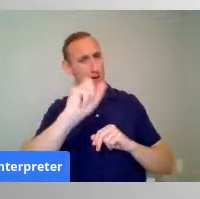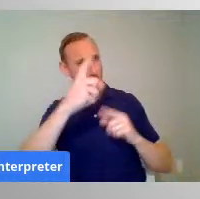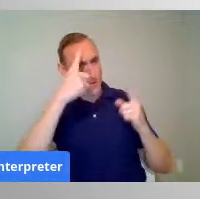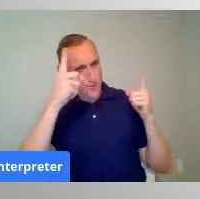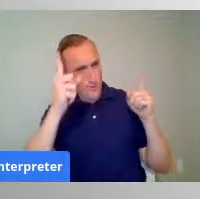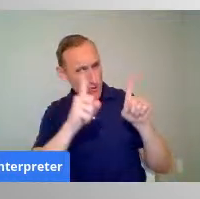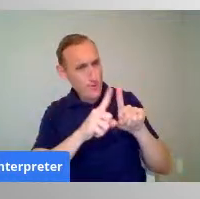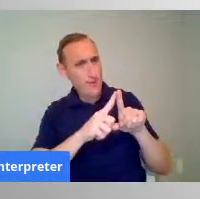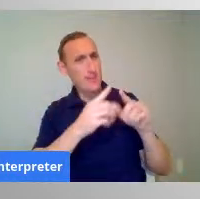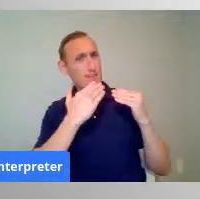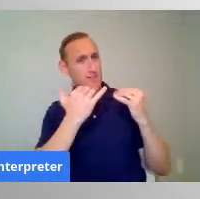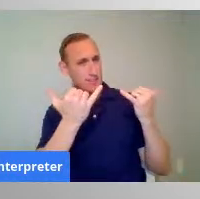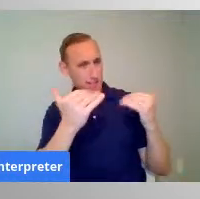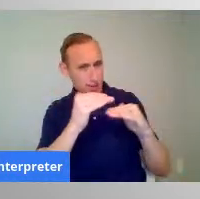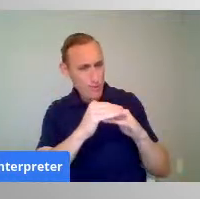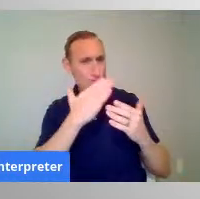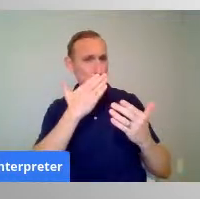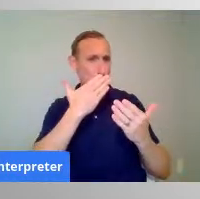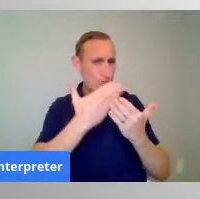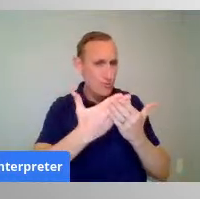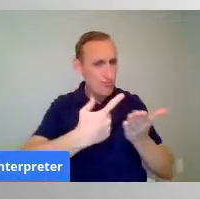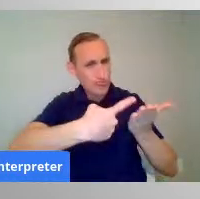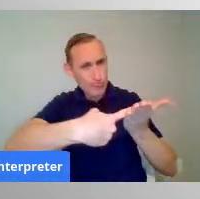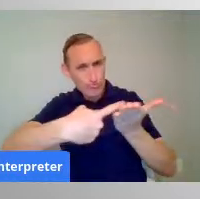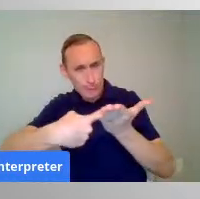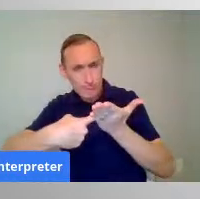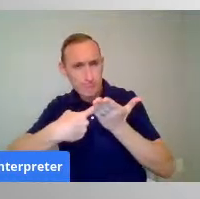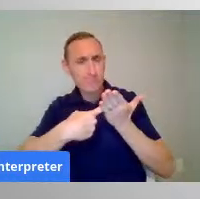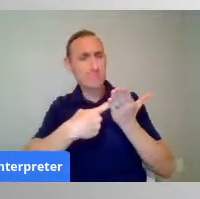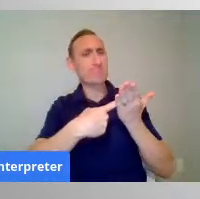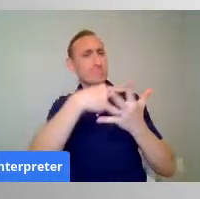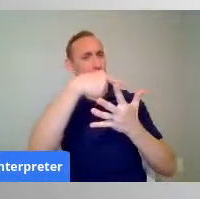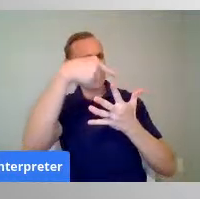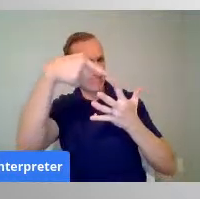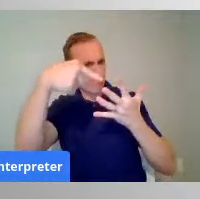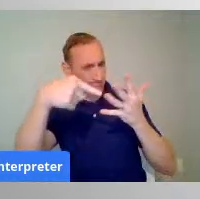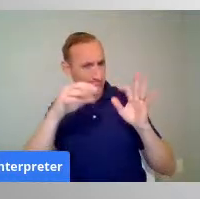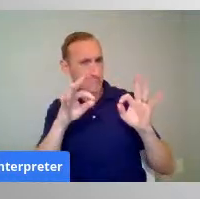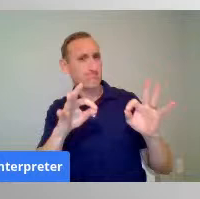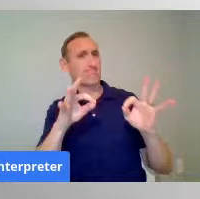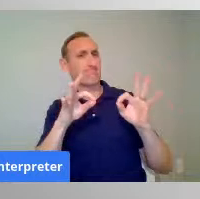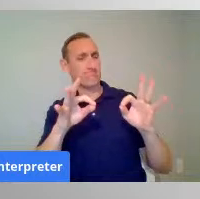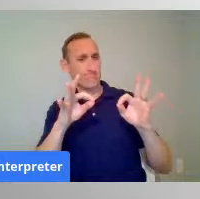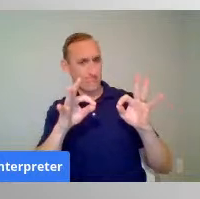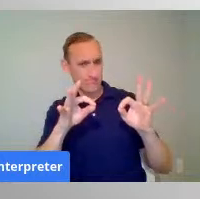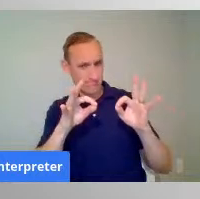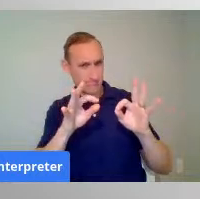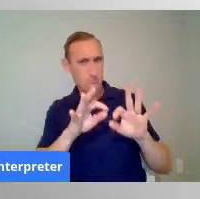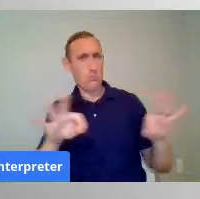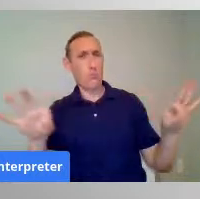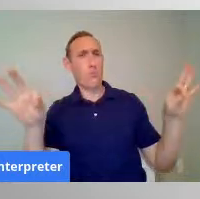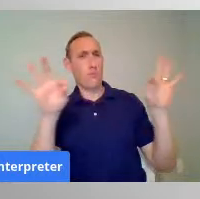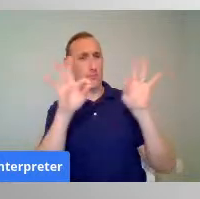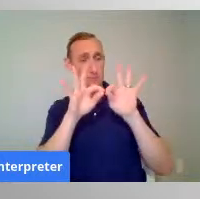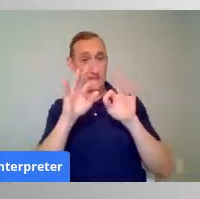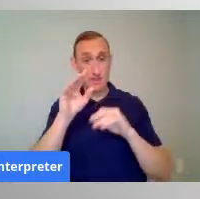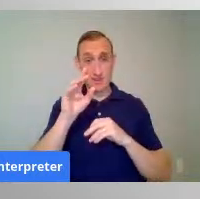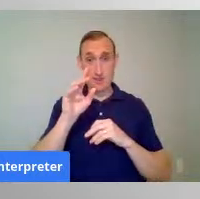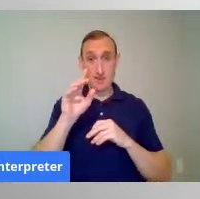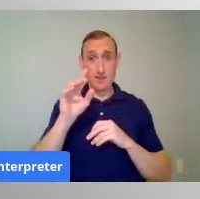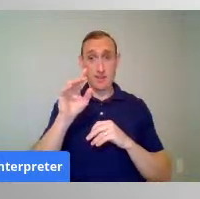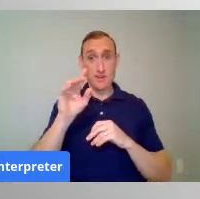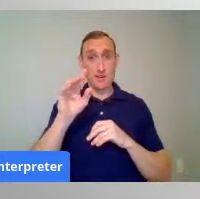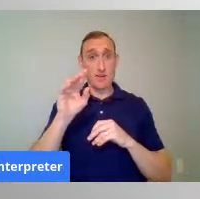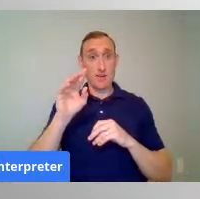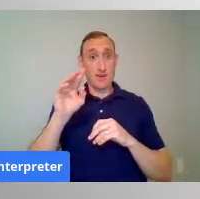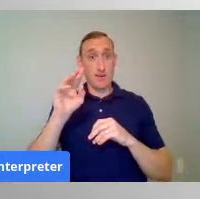very productive night. We thank you, Dr. Scott, for helping to facilitate and kind of bringing everything together for us. And thank you to